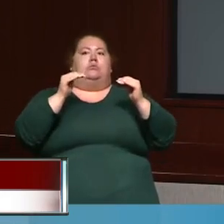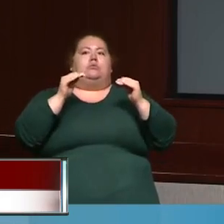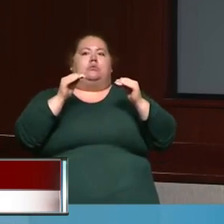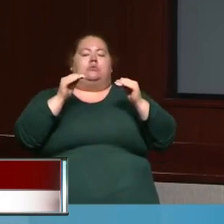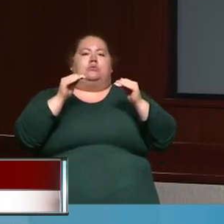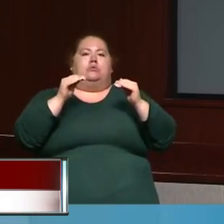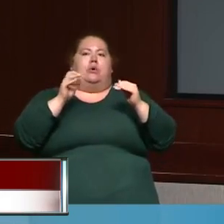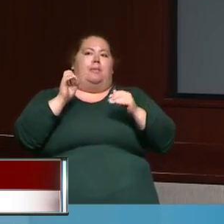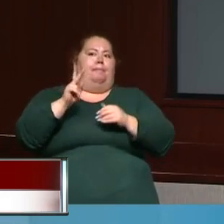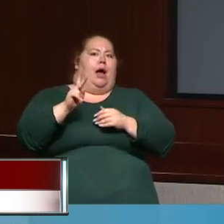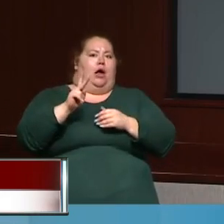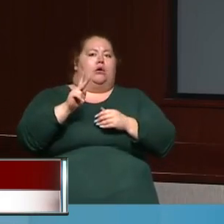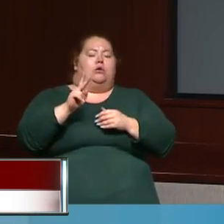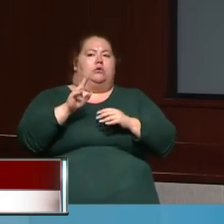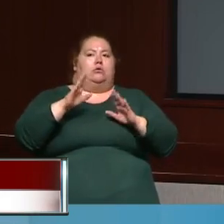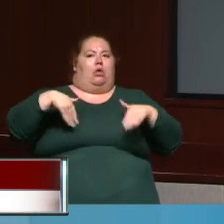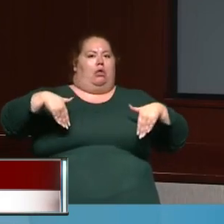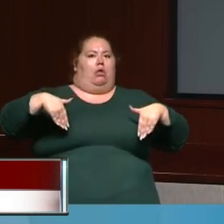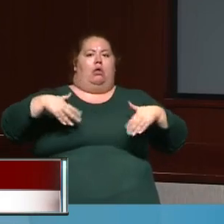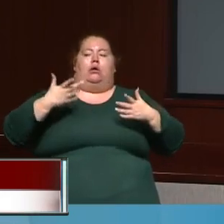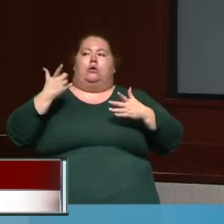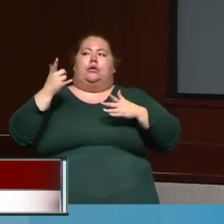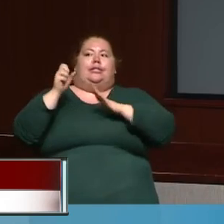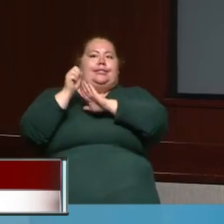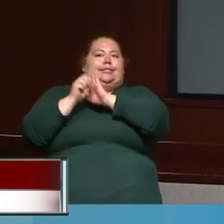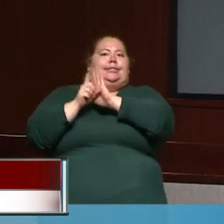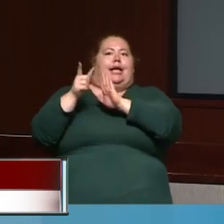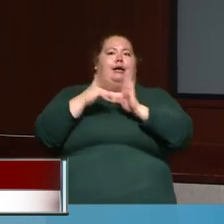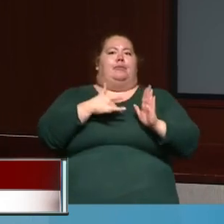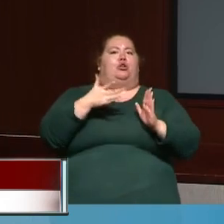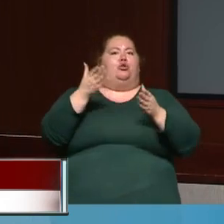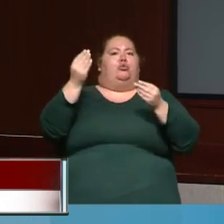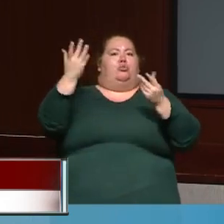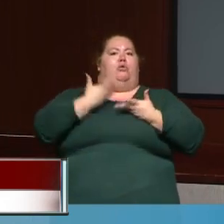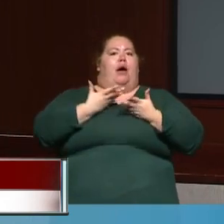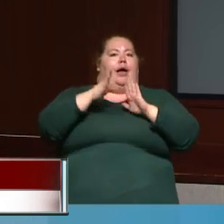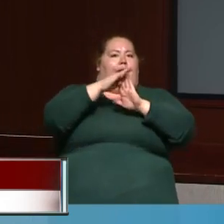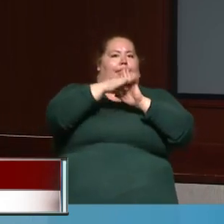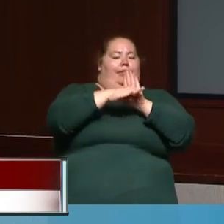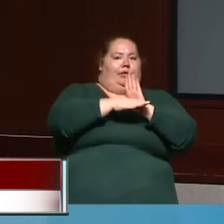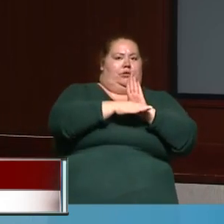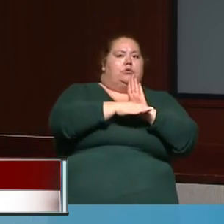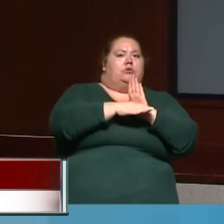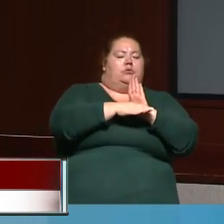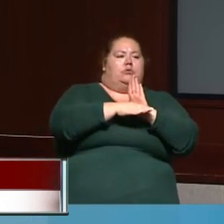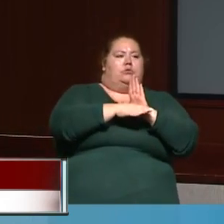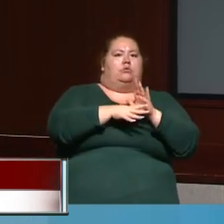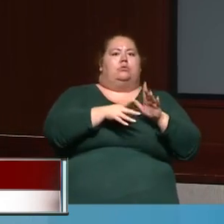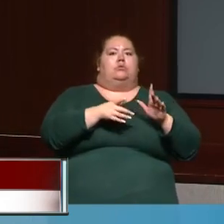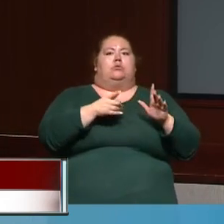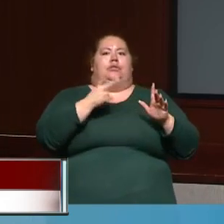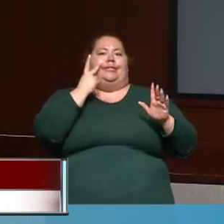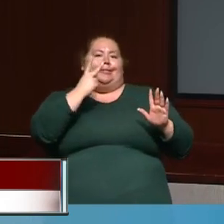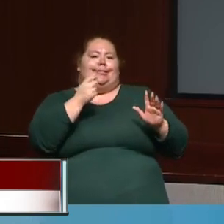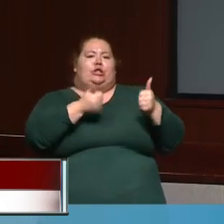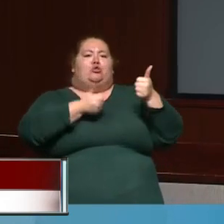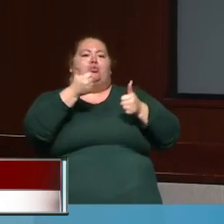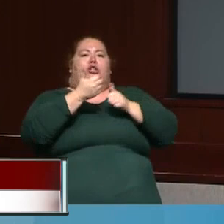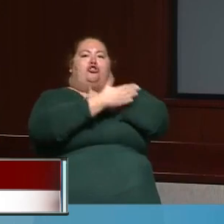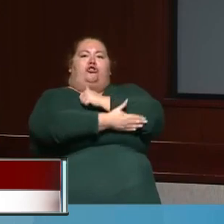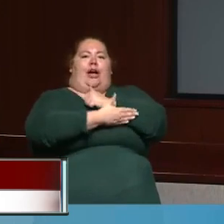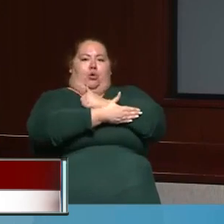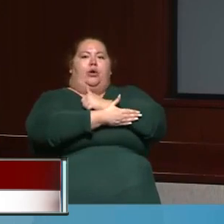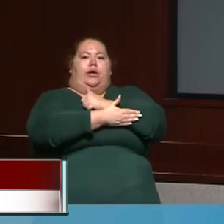provide us a list. And on that list, they talk about counties that are positioned to